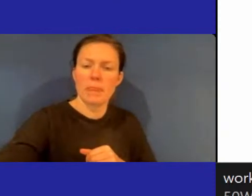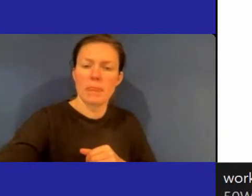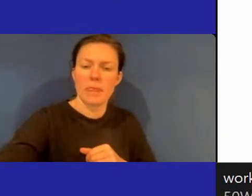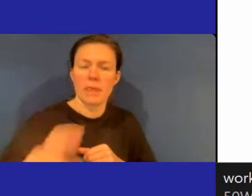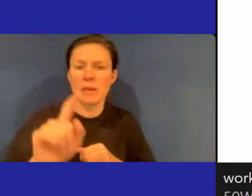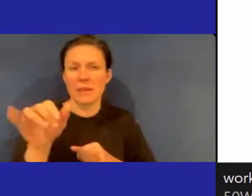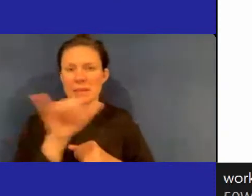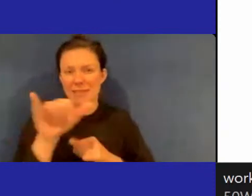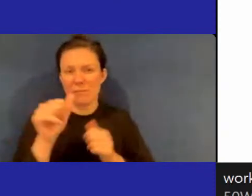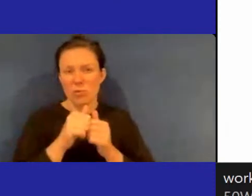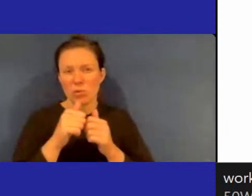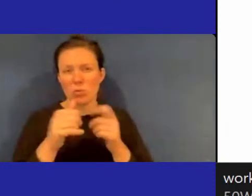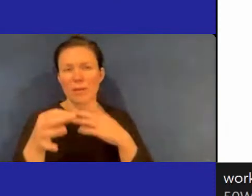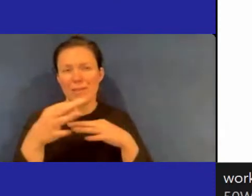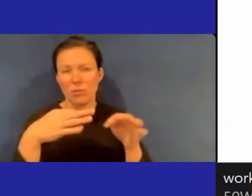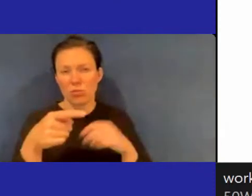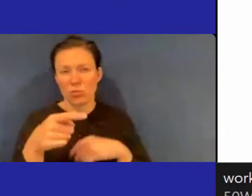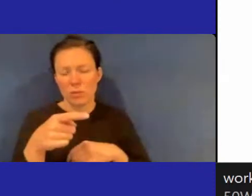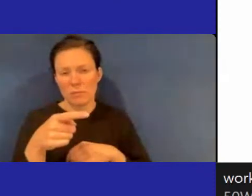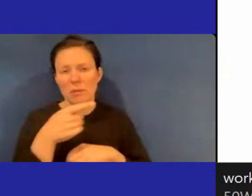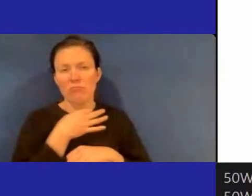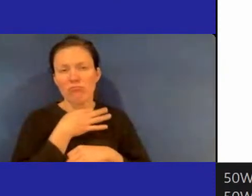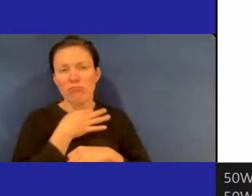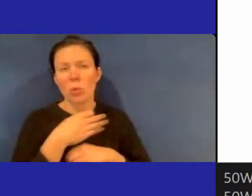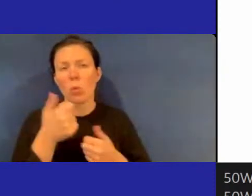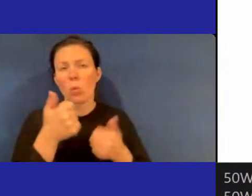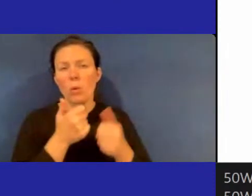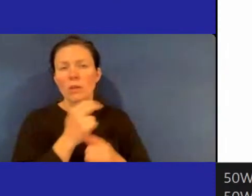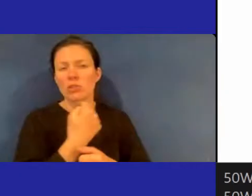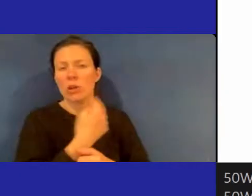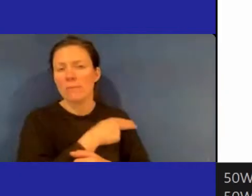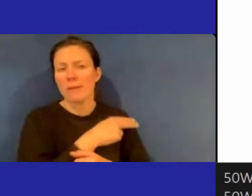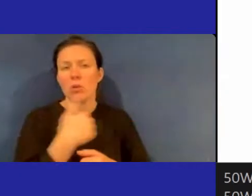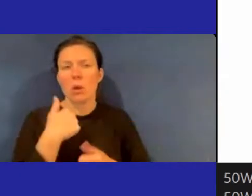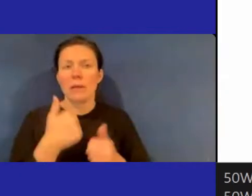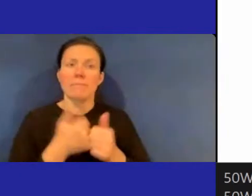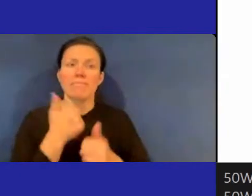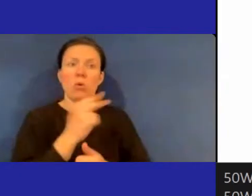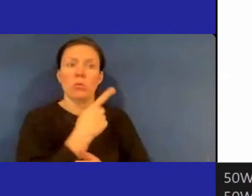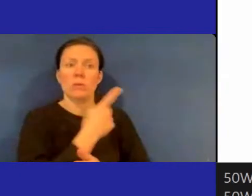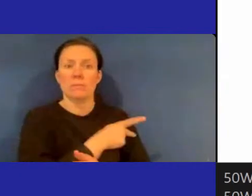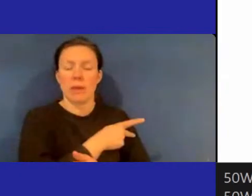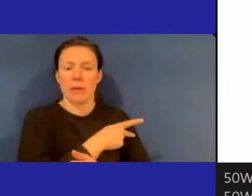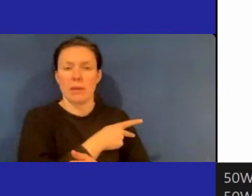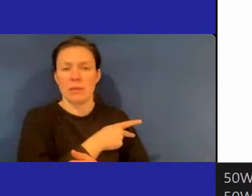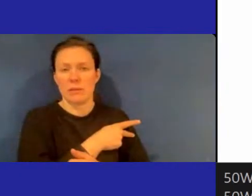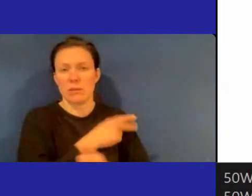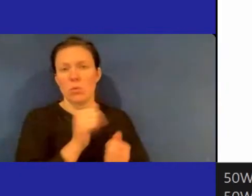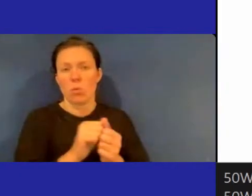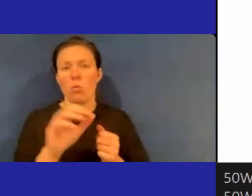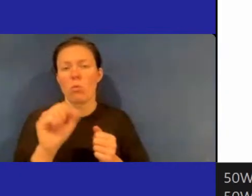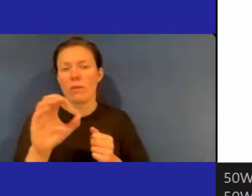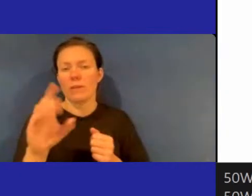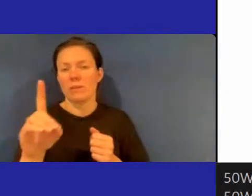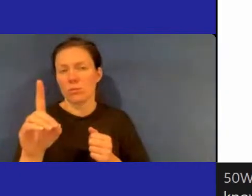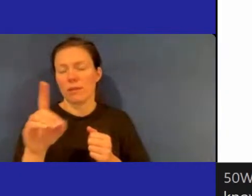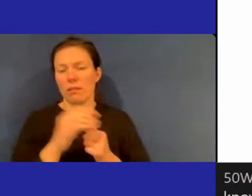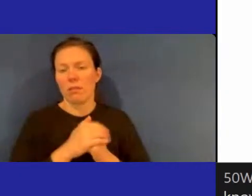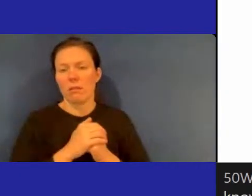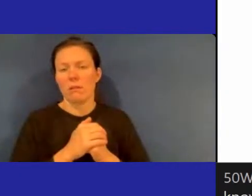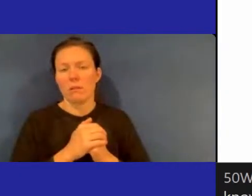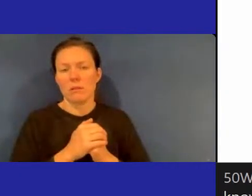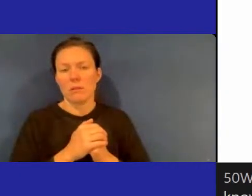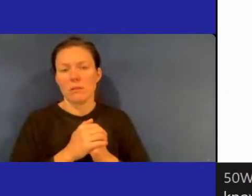on like which hospitals have the most patients with sickle cell. I think that that would be a good focus